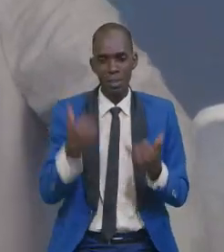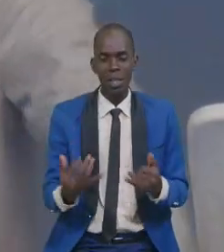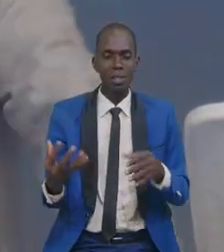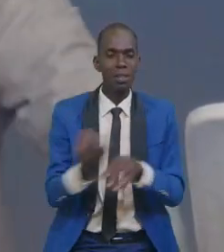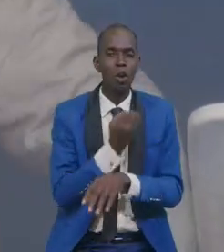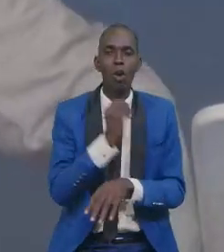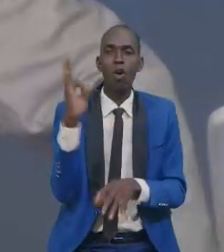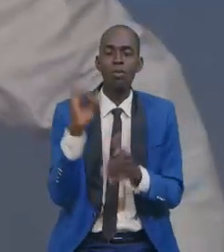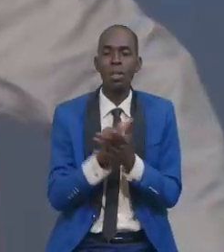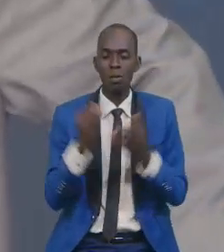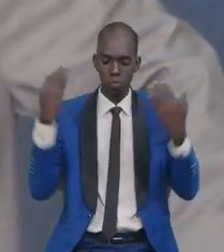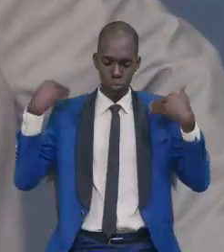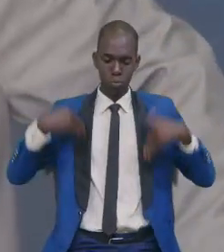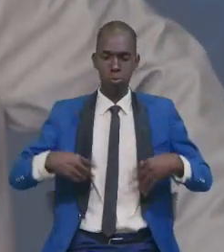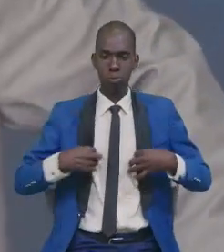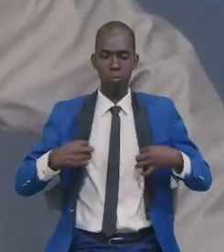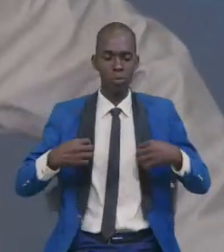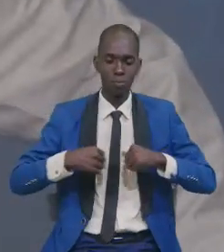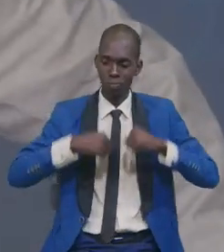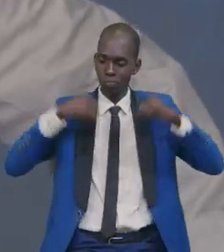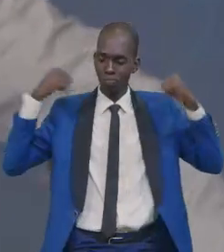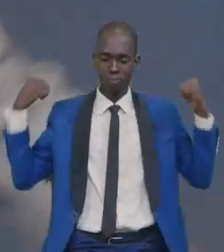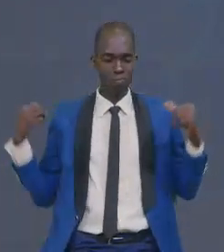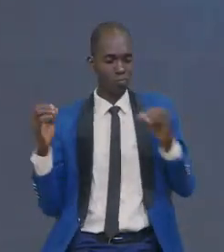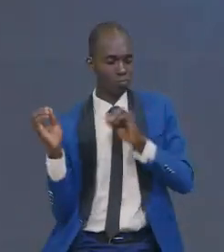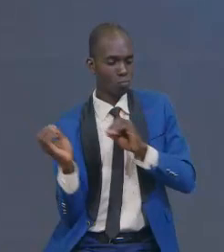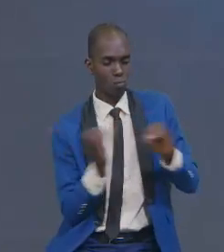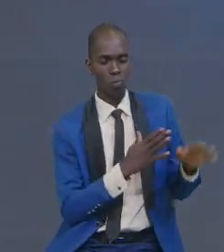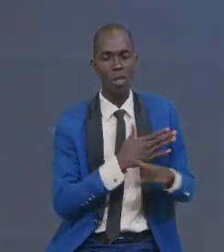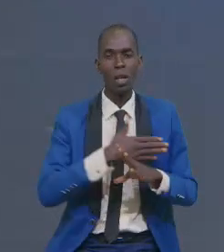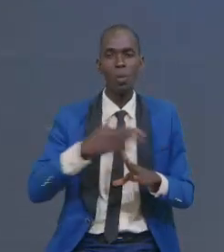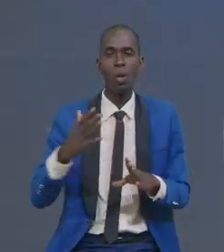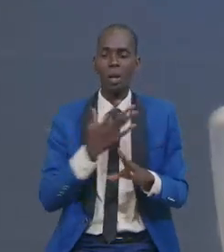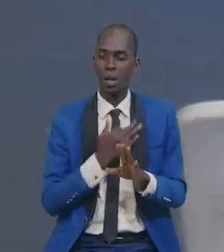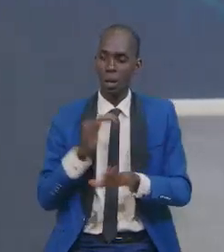identifying mark of the blind, threw that away, and he came to